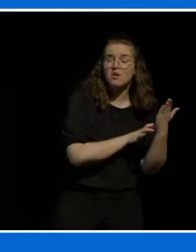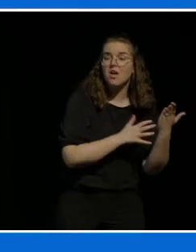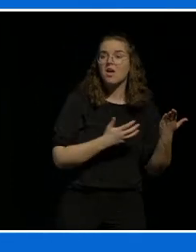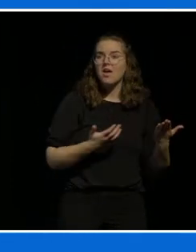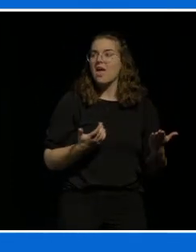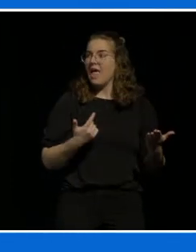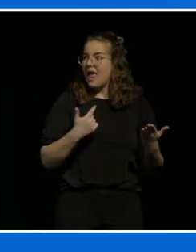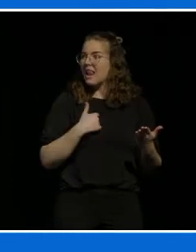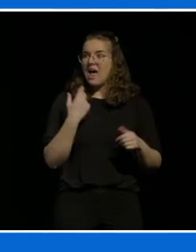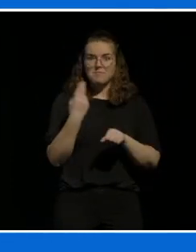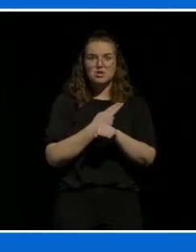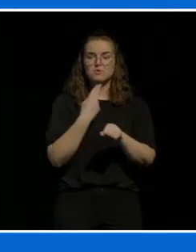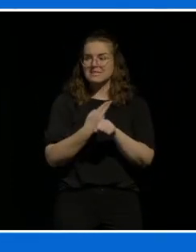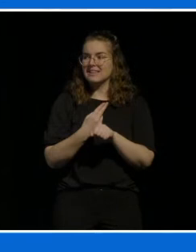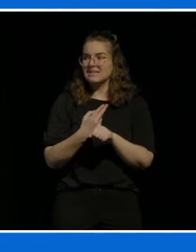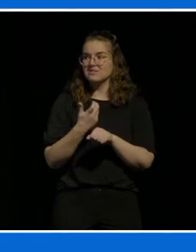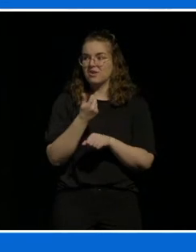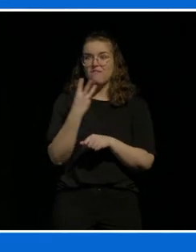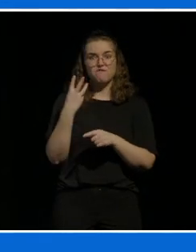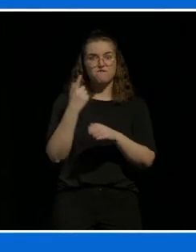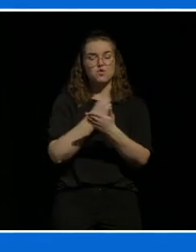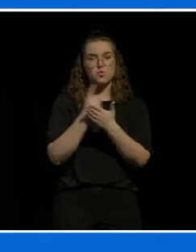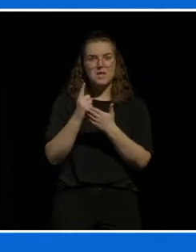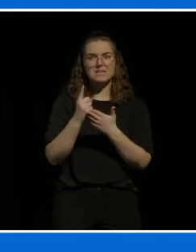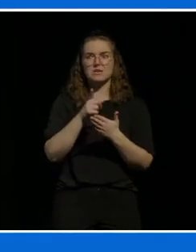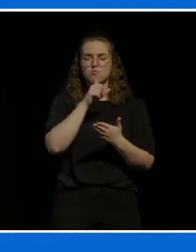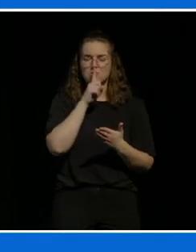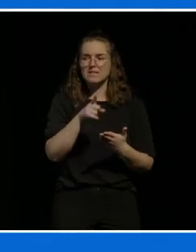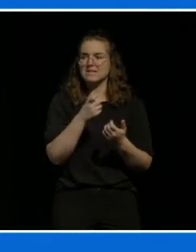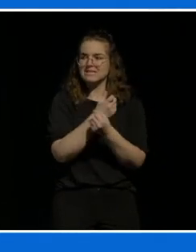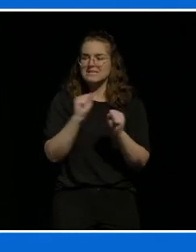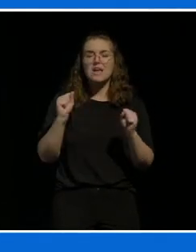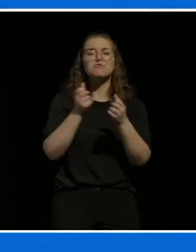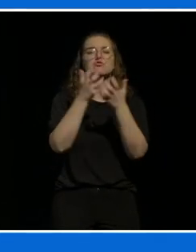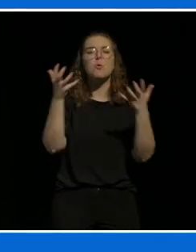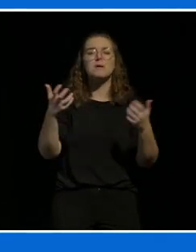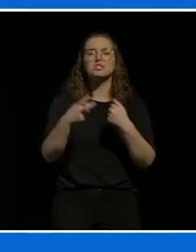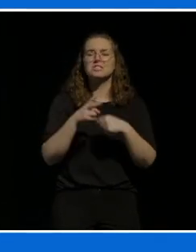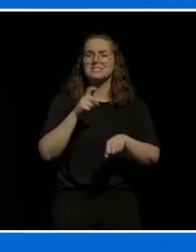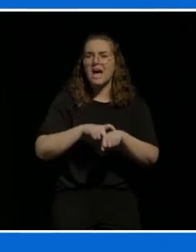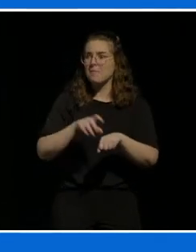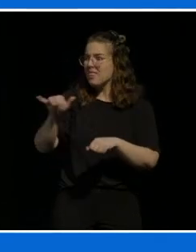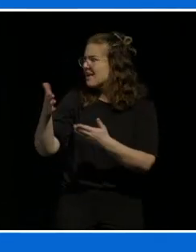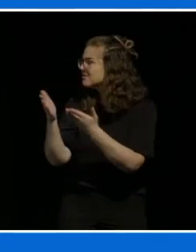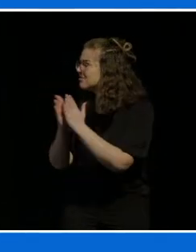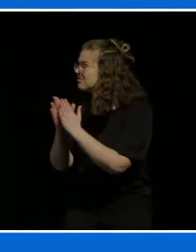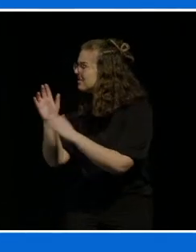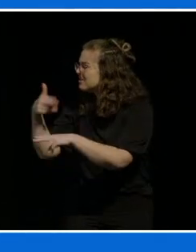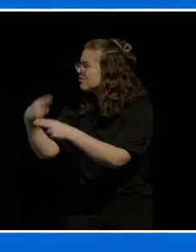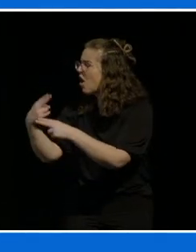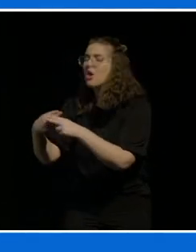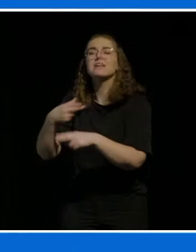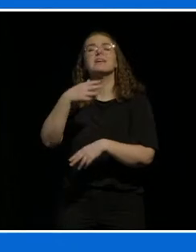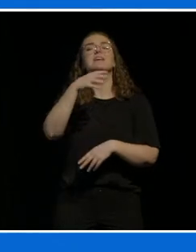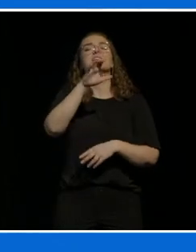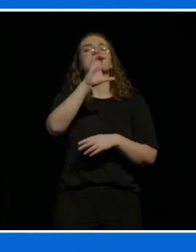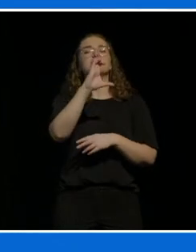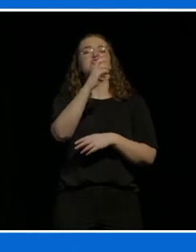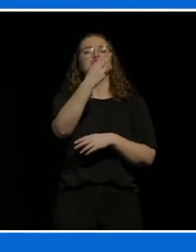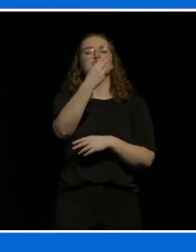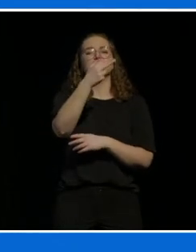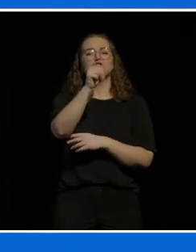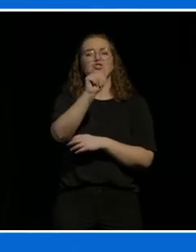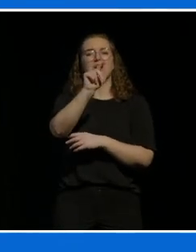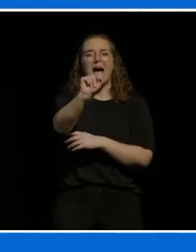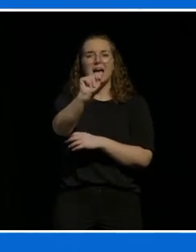but it saved so much time. It's helped with translating technical language. It's ChatGPT. Yeah, ChatGPT.